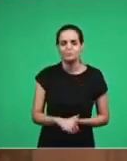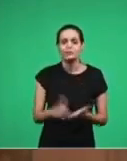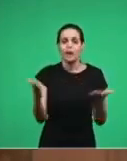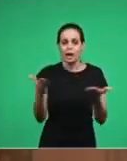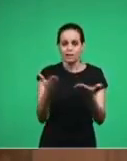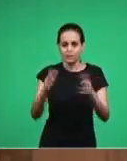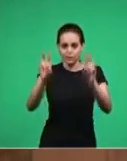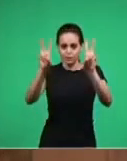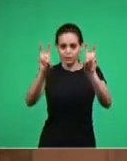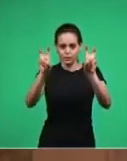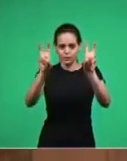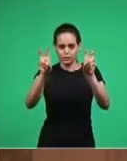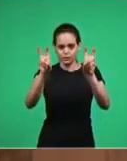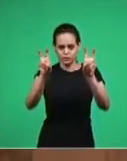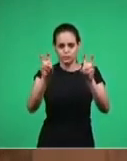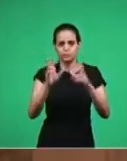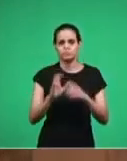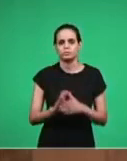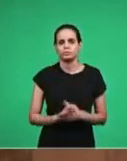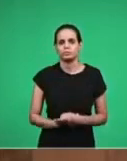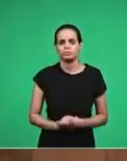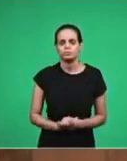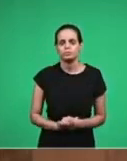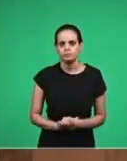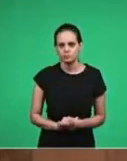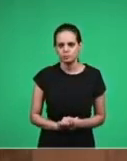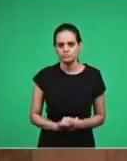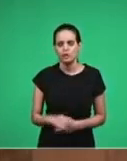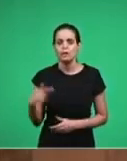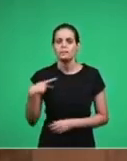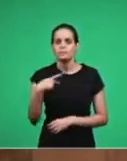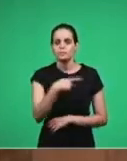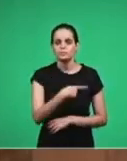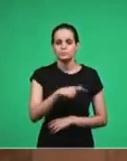are working to the best of their abilities. And this is something